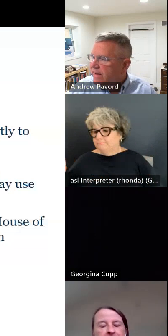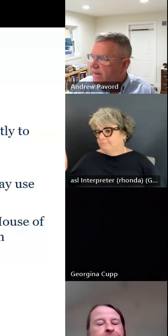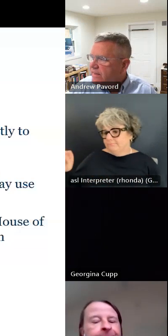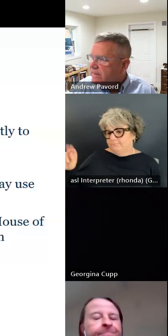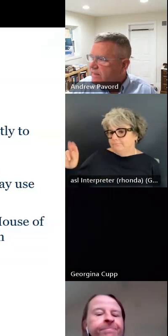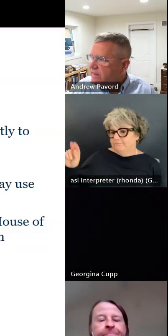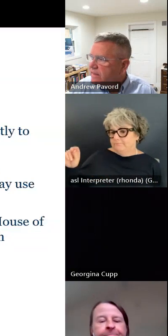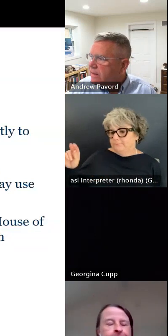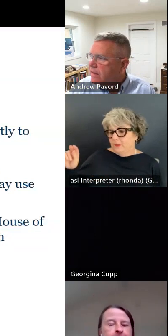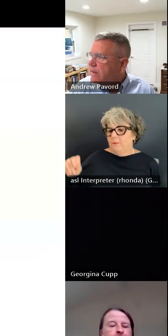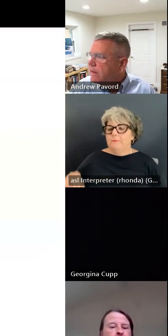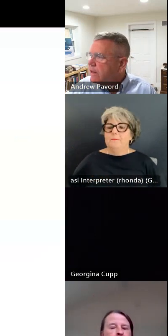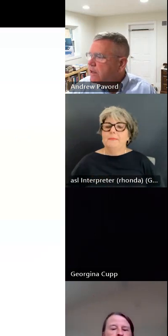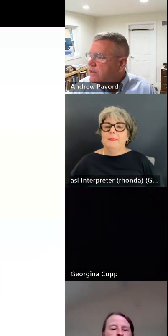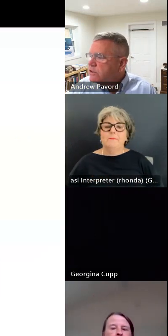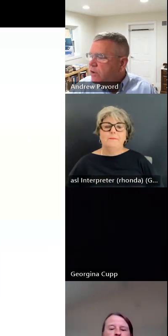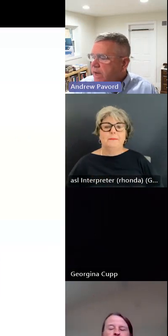great summary.